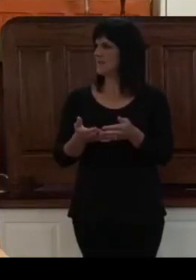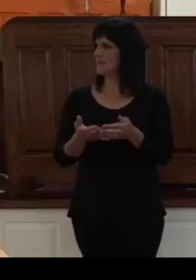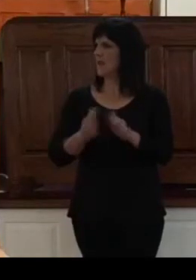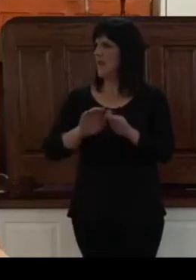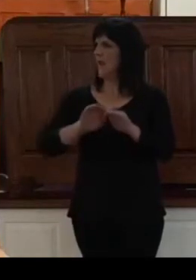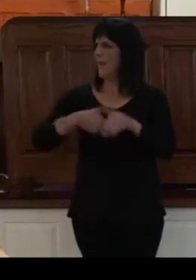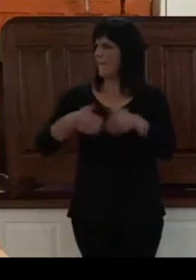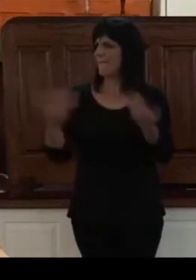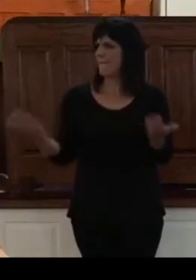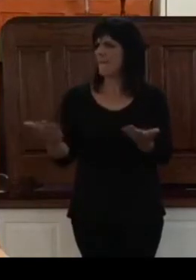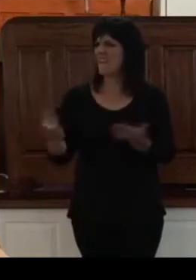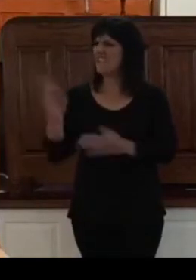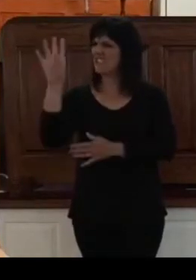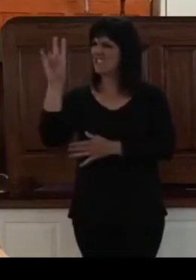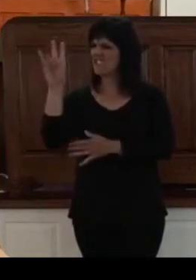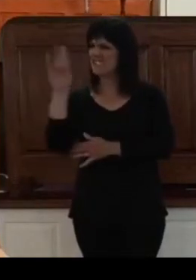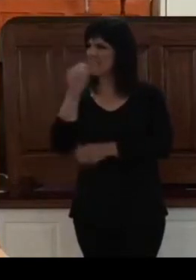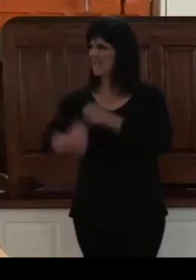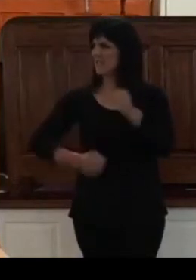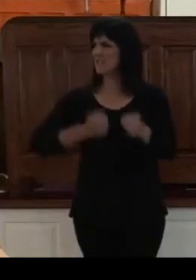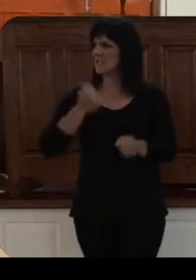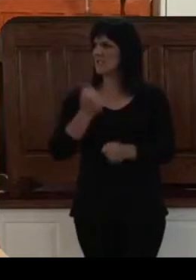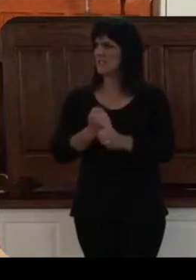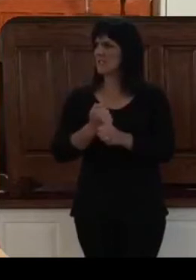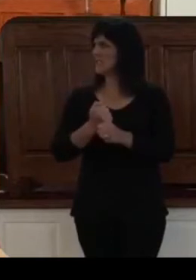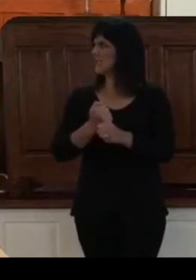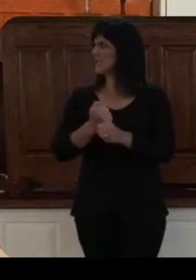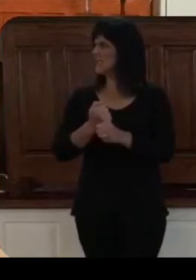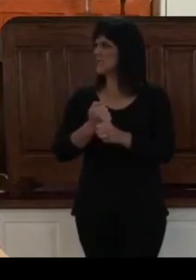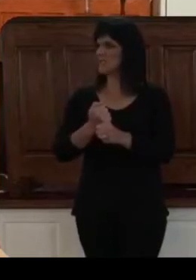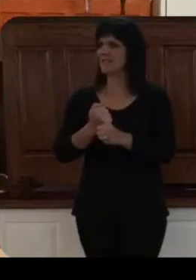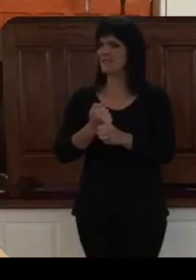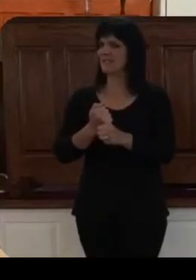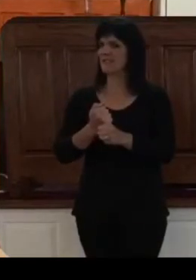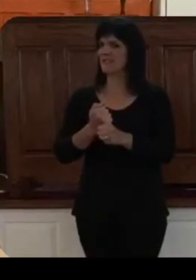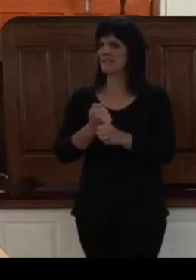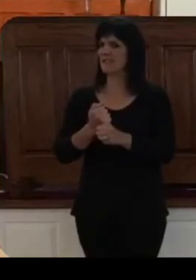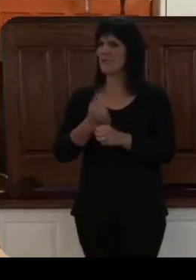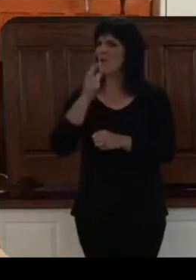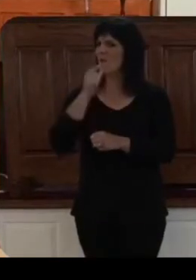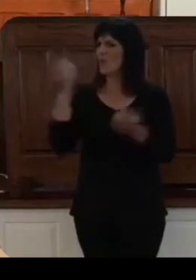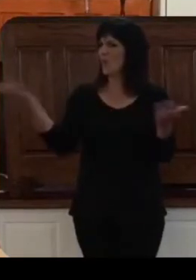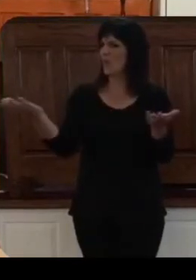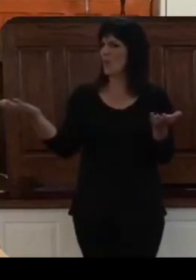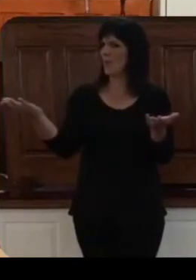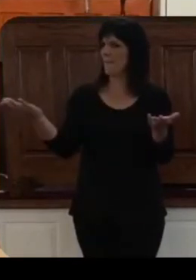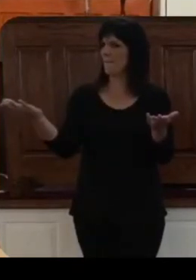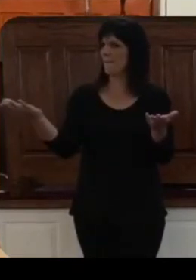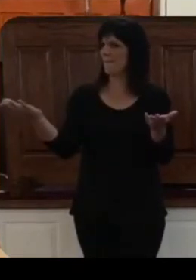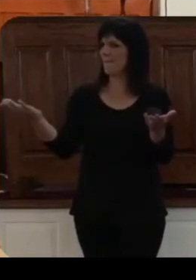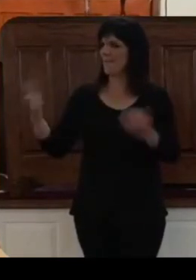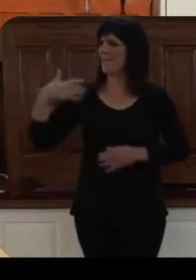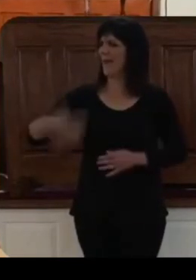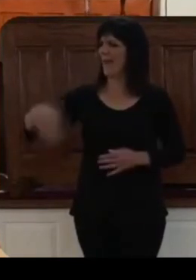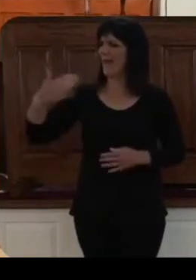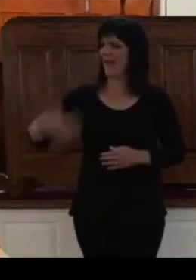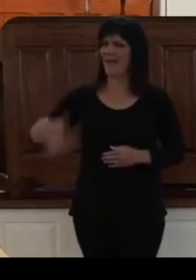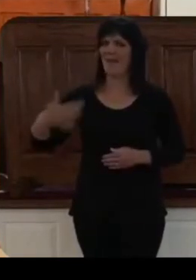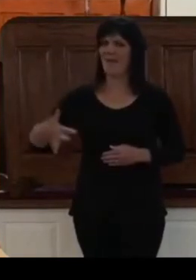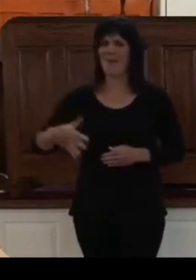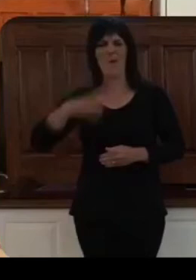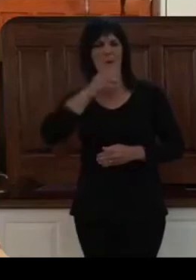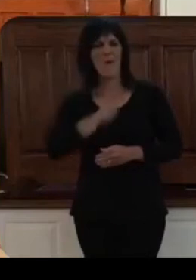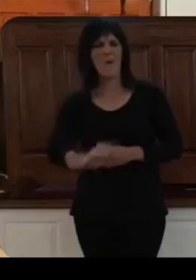17 years? Anybody in here, Dale? Yes. Dale? Holy cow. We're